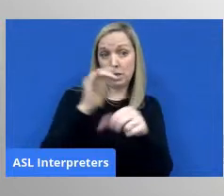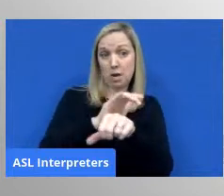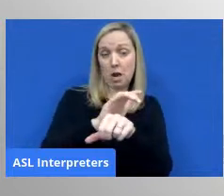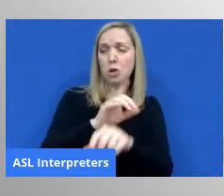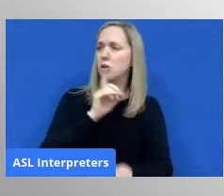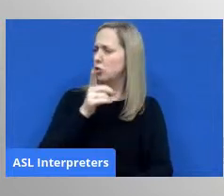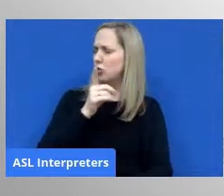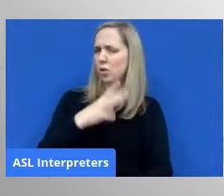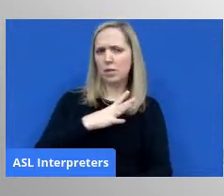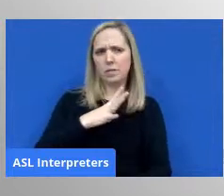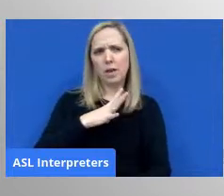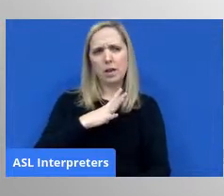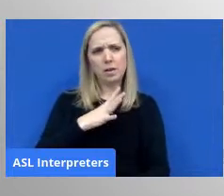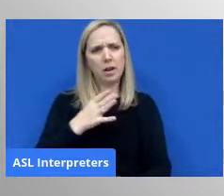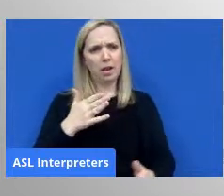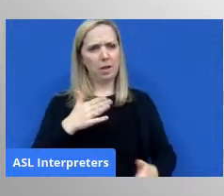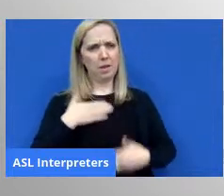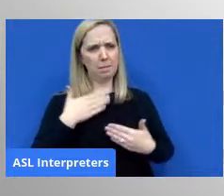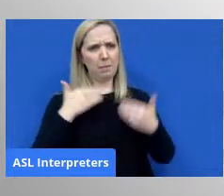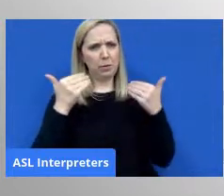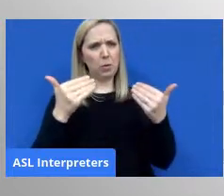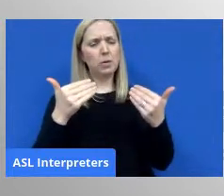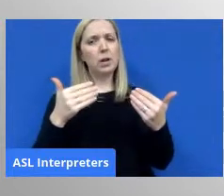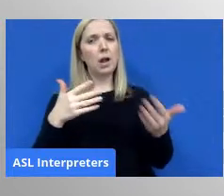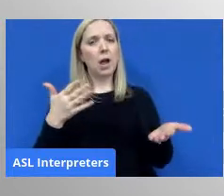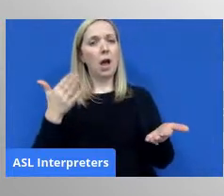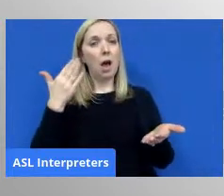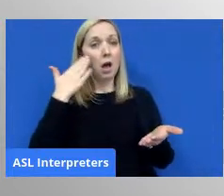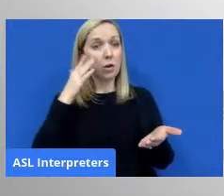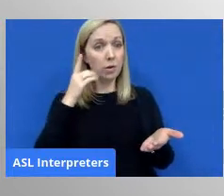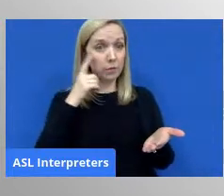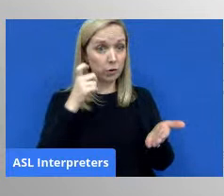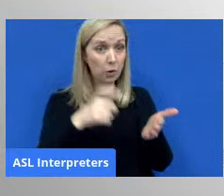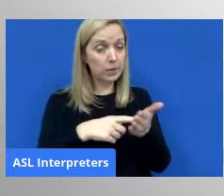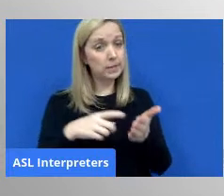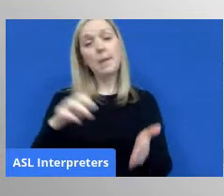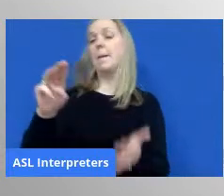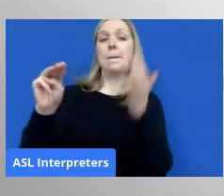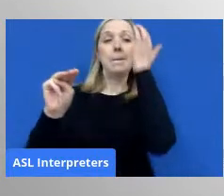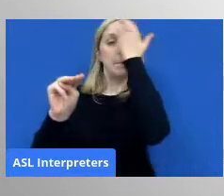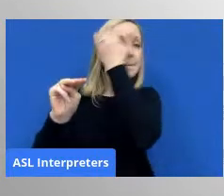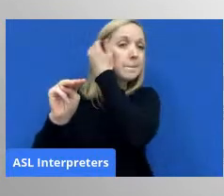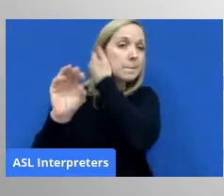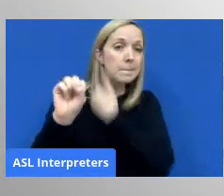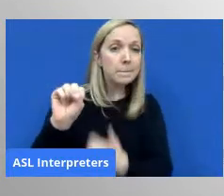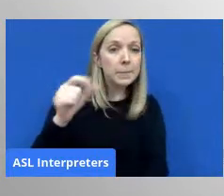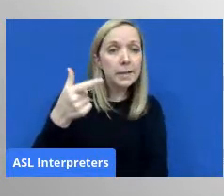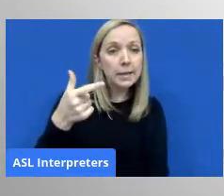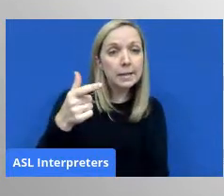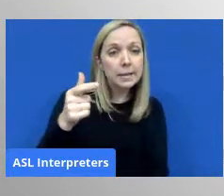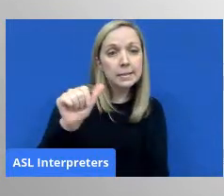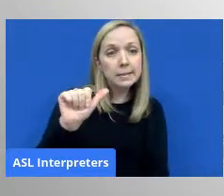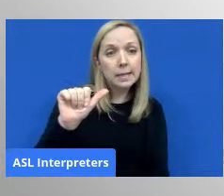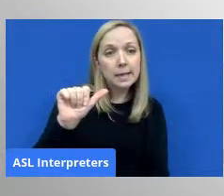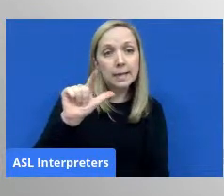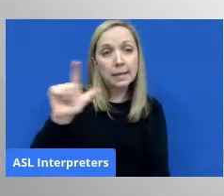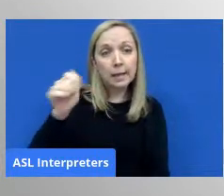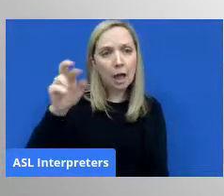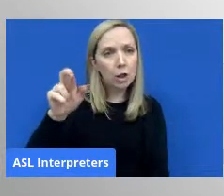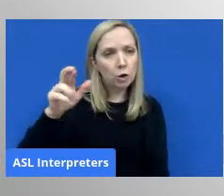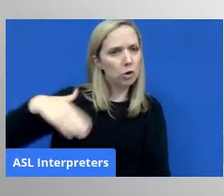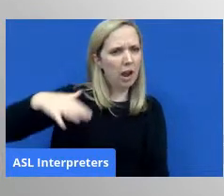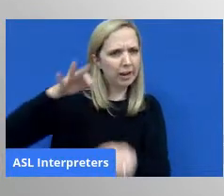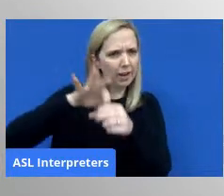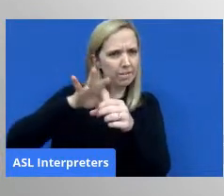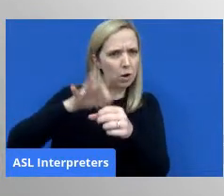And it's just, you may have noticed that Ms. Gallagher didn't vote, and that's because she was unable to attend our swearing in ceremony